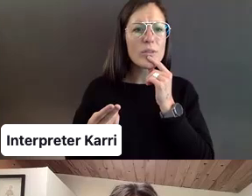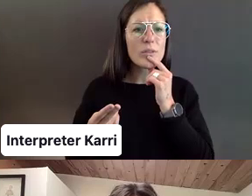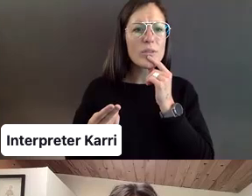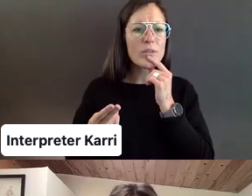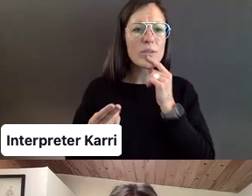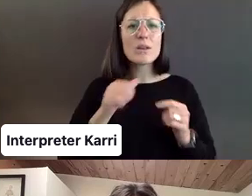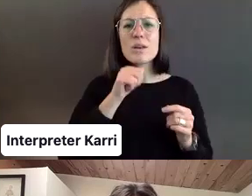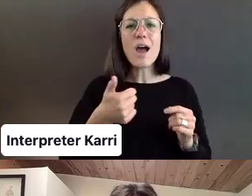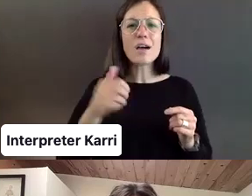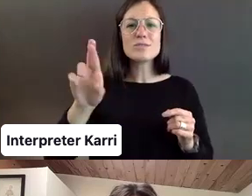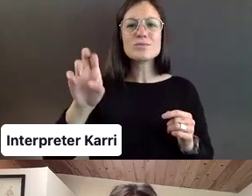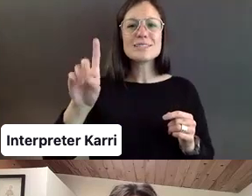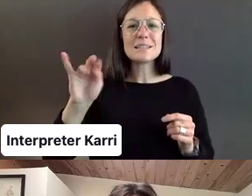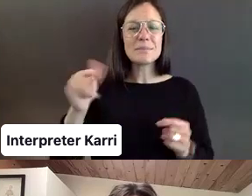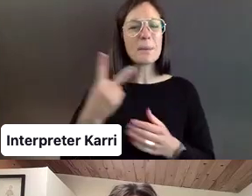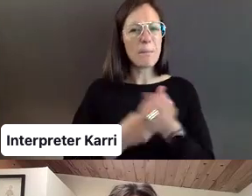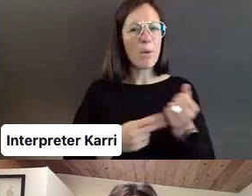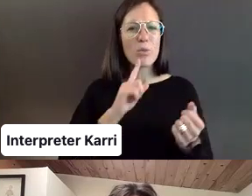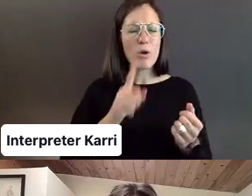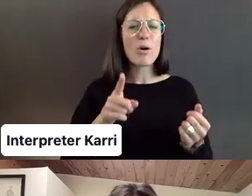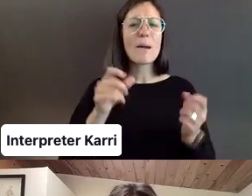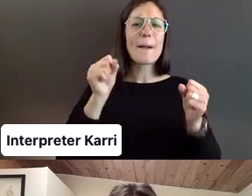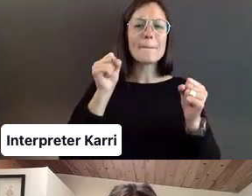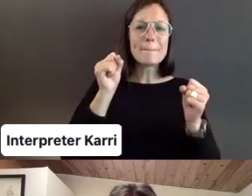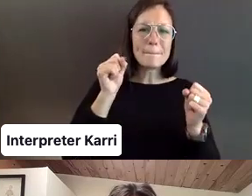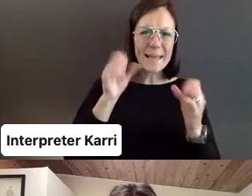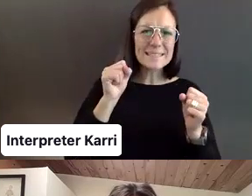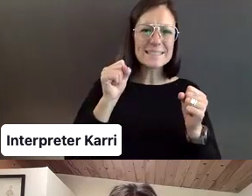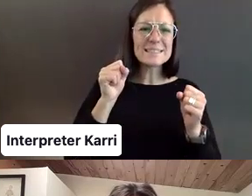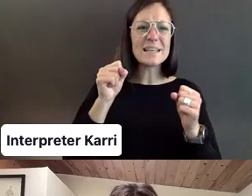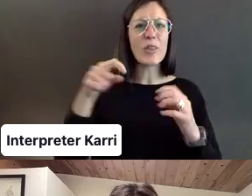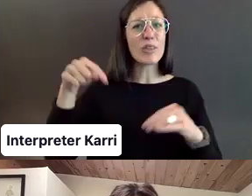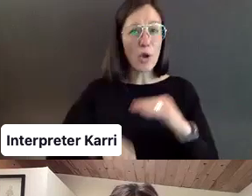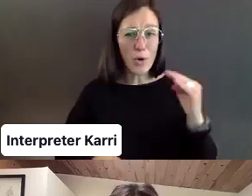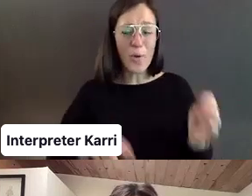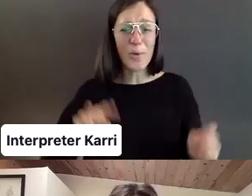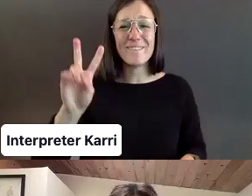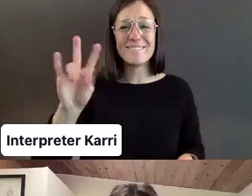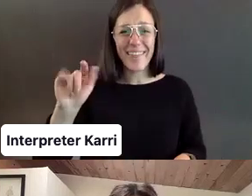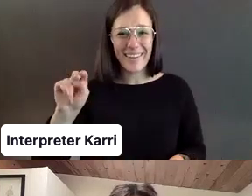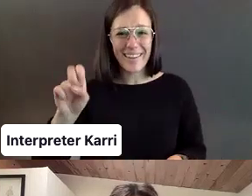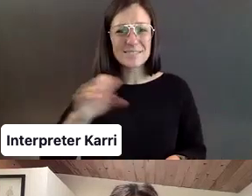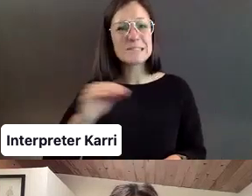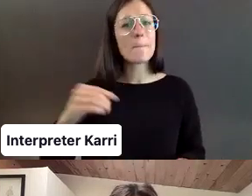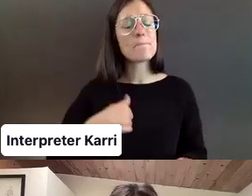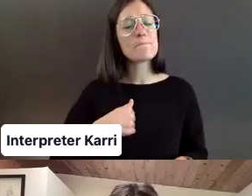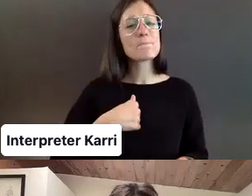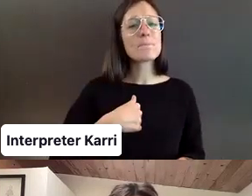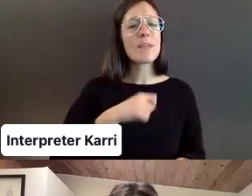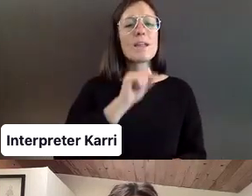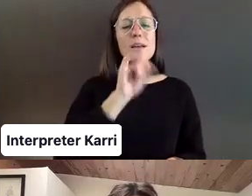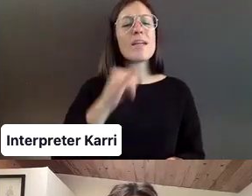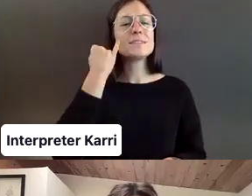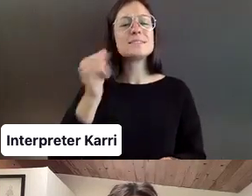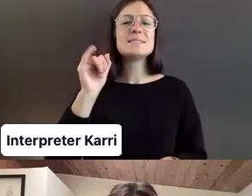not redeeming. Like they're both quite amazing, thorough villains. And I love the idea of